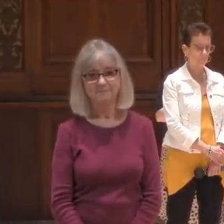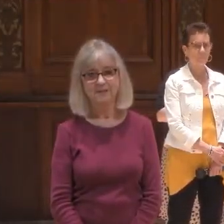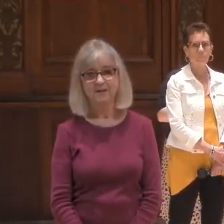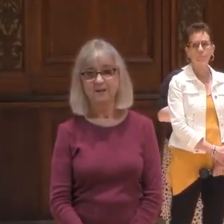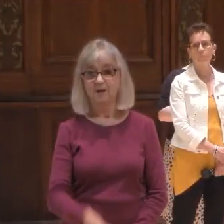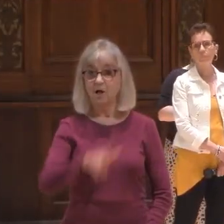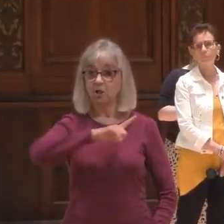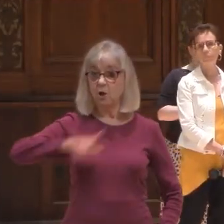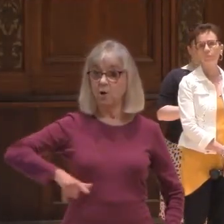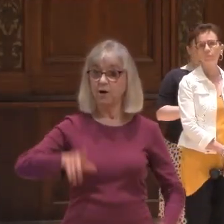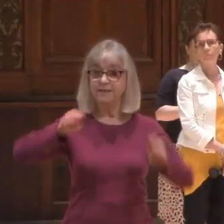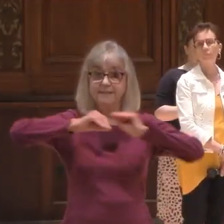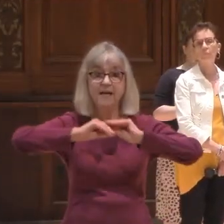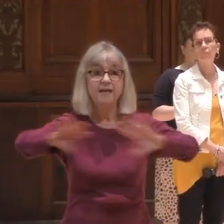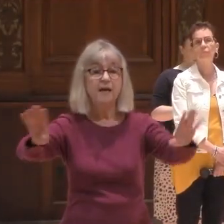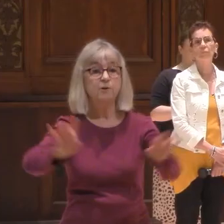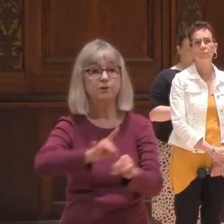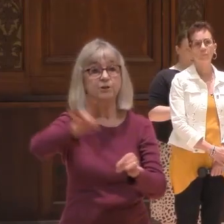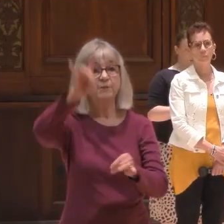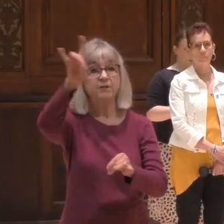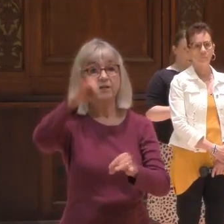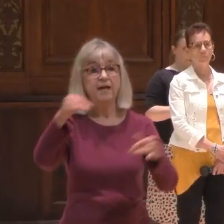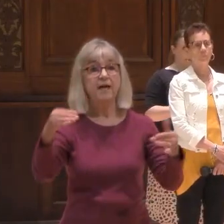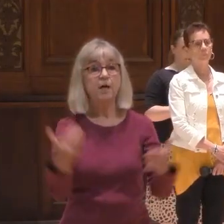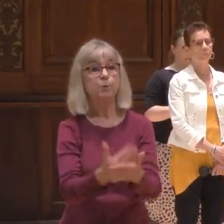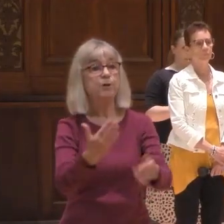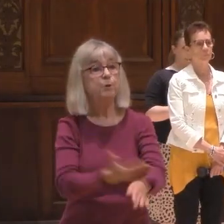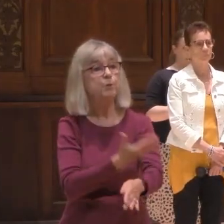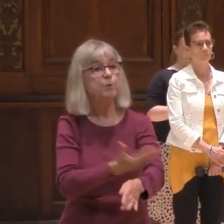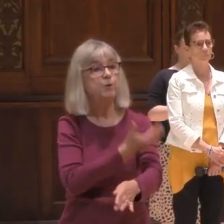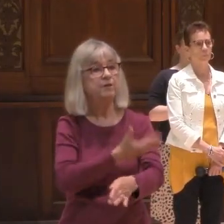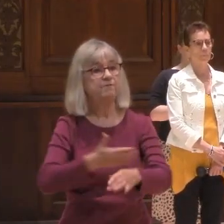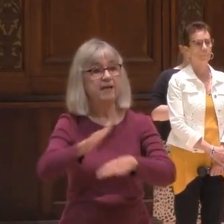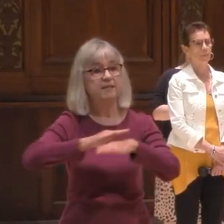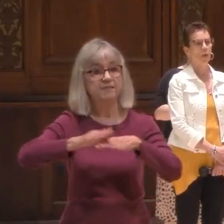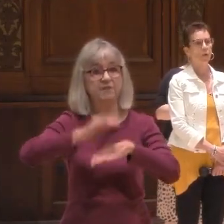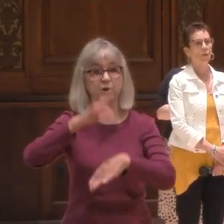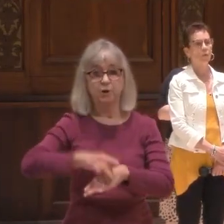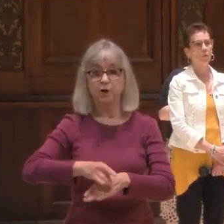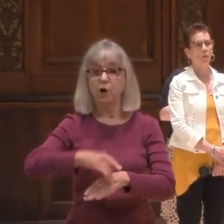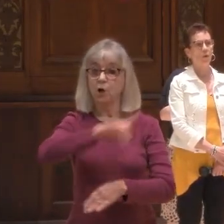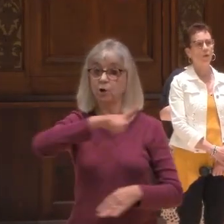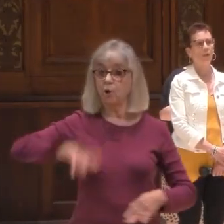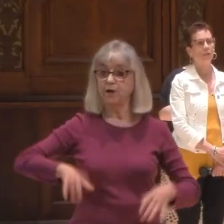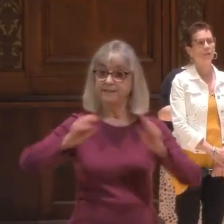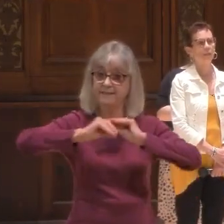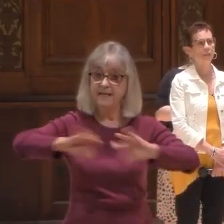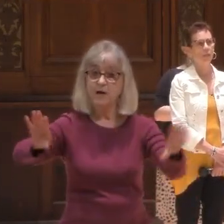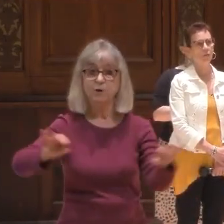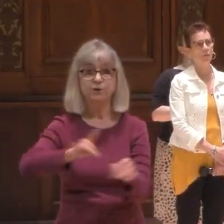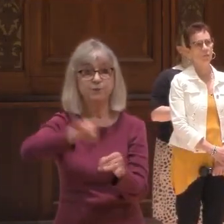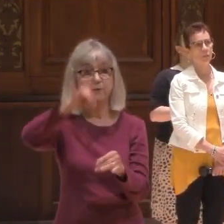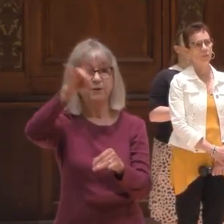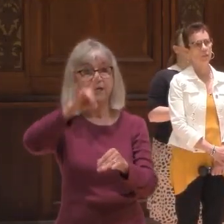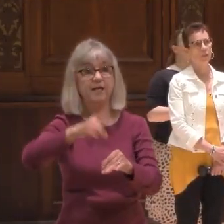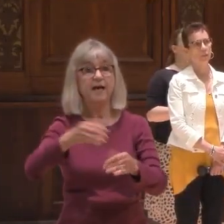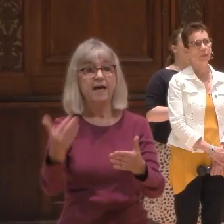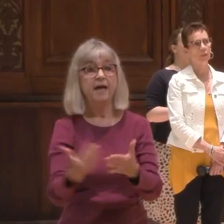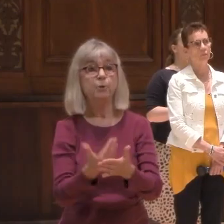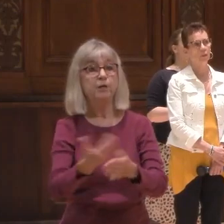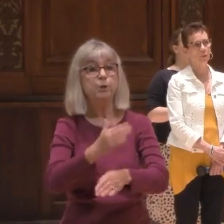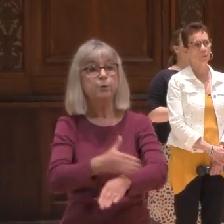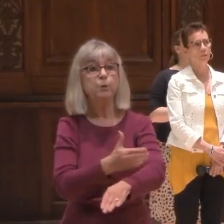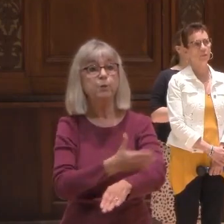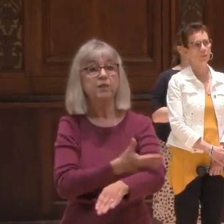Lord, send out your Spirit and renew the face of the earth. Lord, send out your Spirit